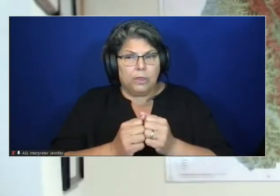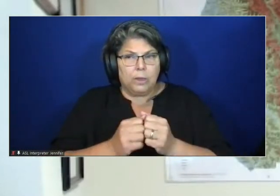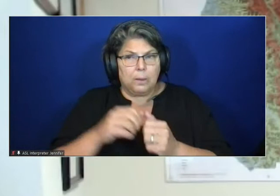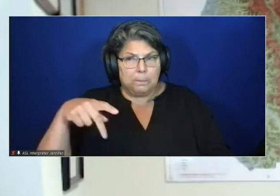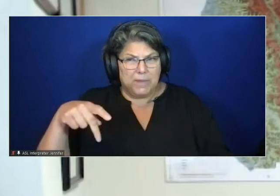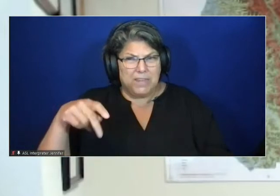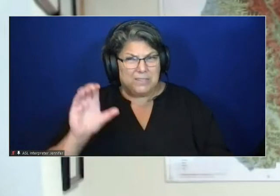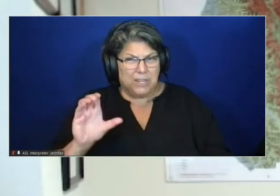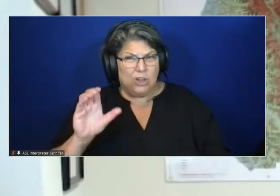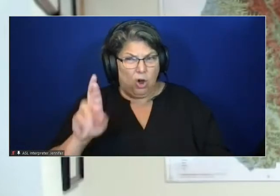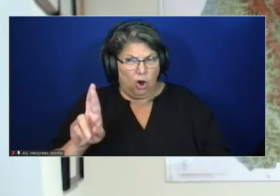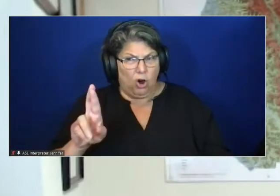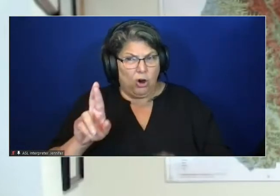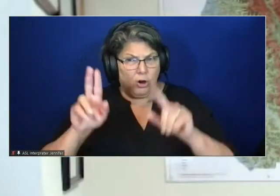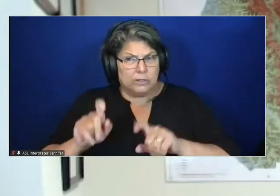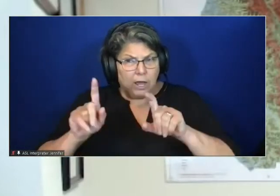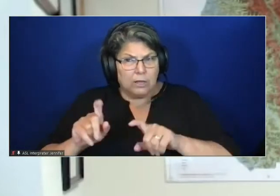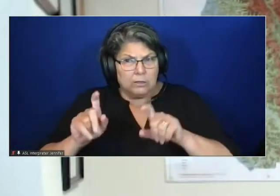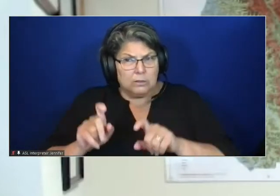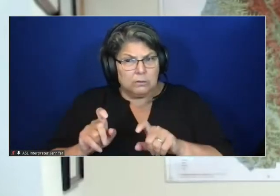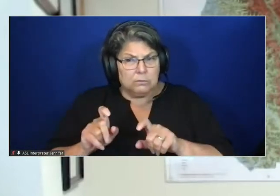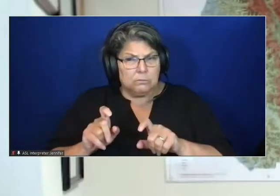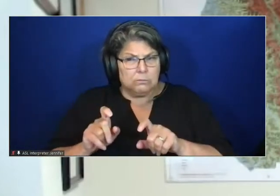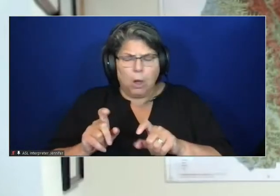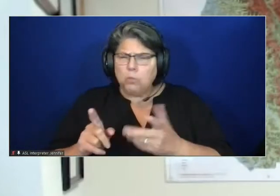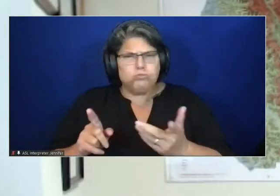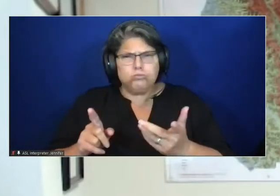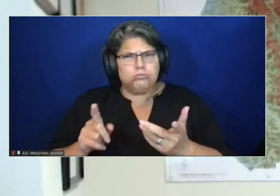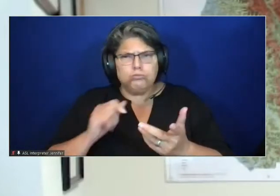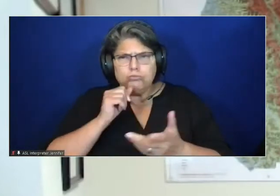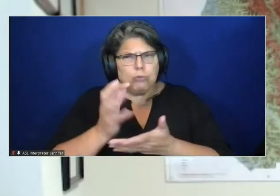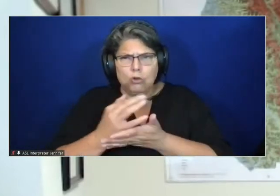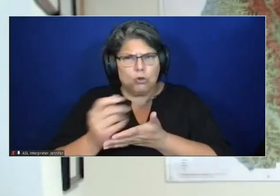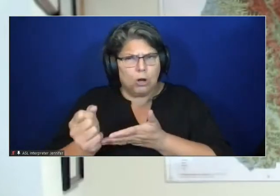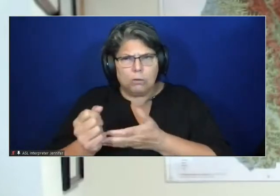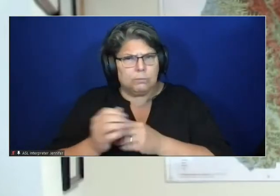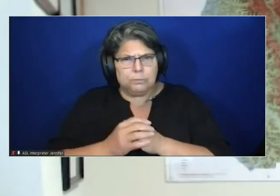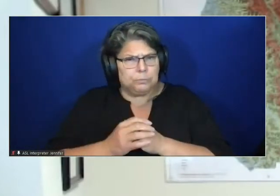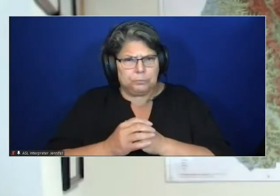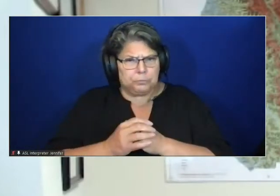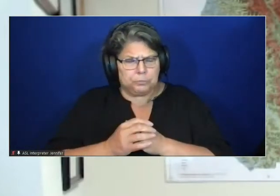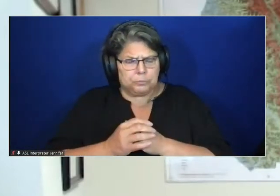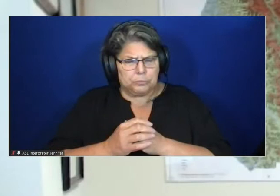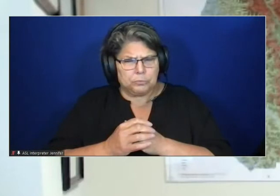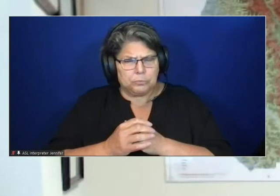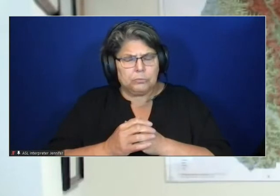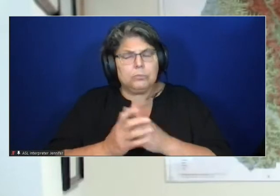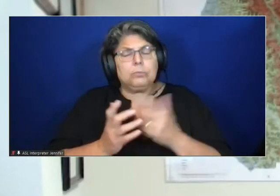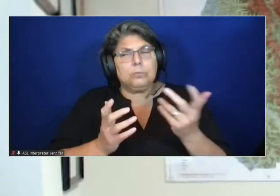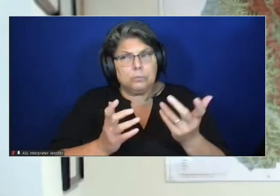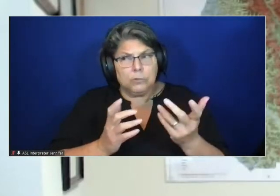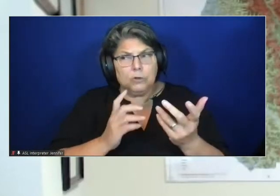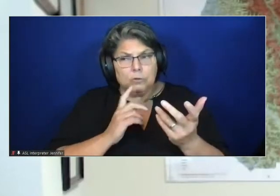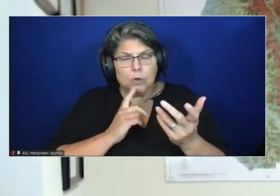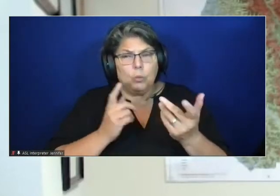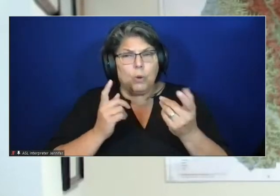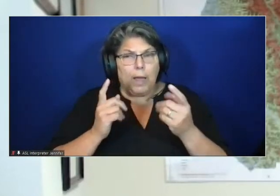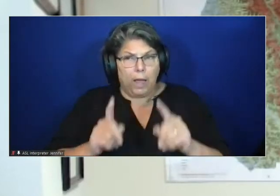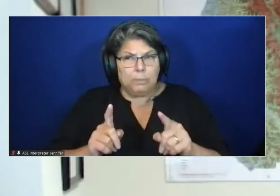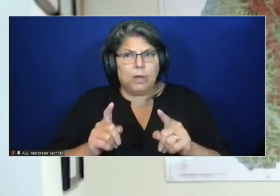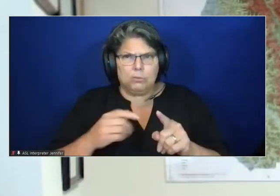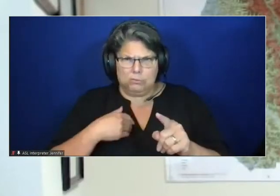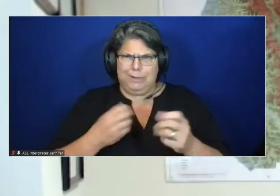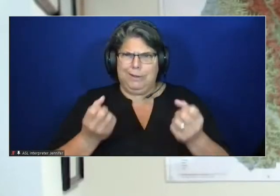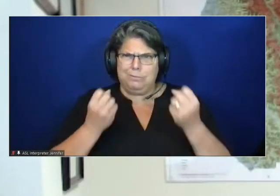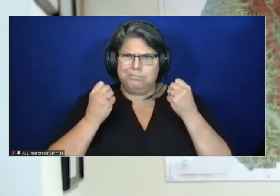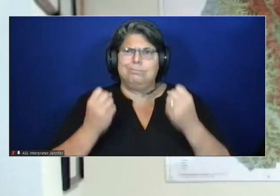PCR tests, there isn't a shortage of them. In fact, what has happened is that we have a lot of